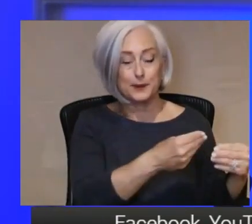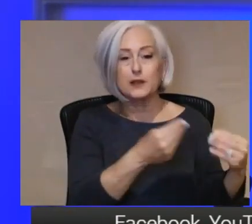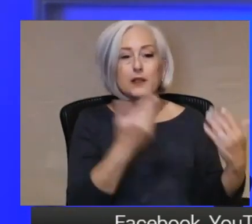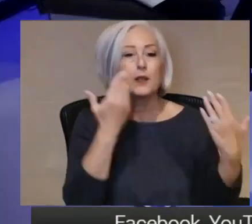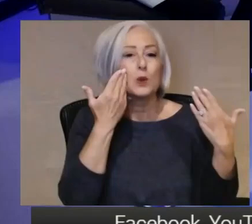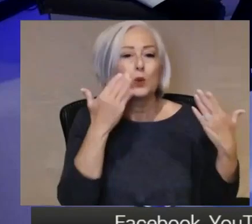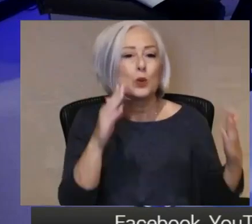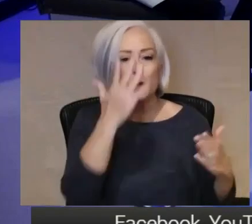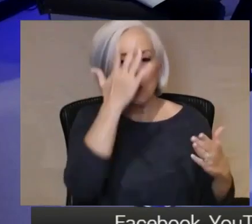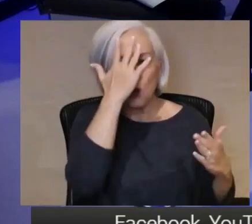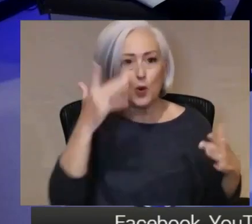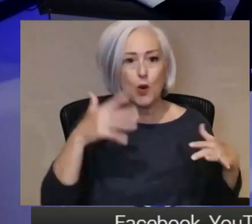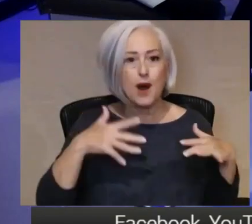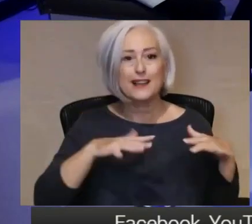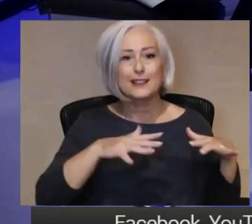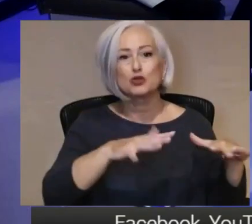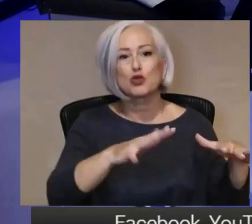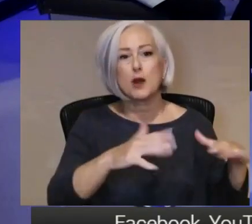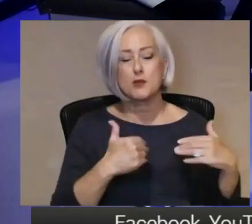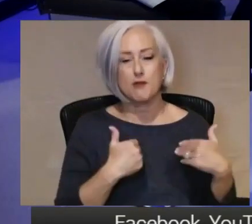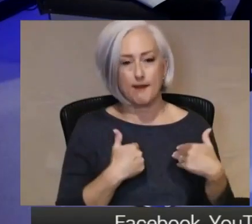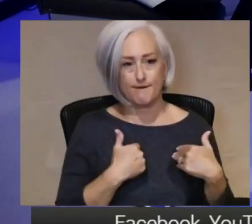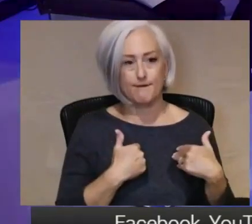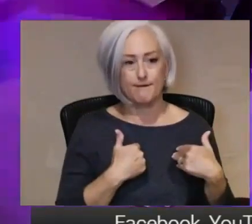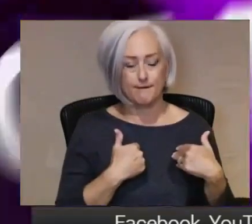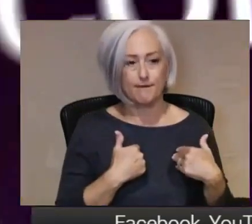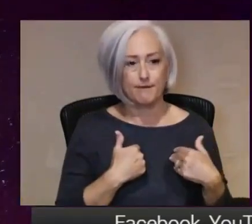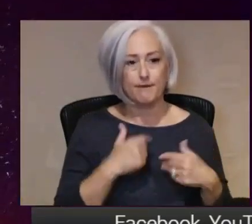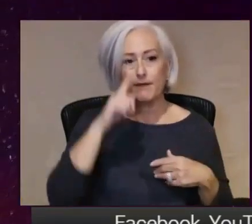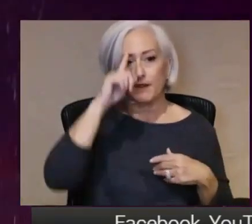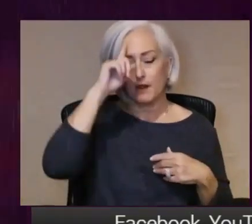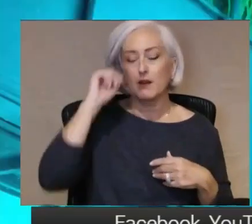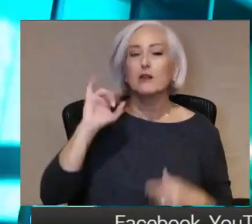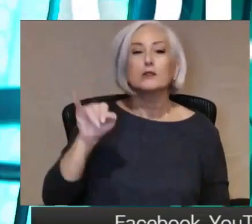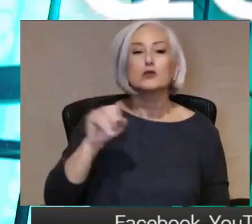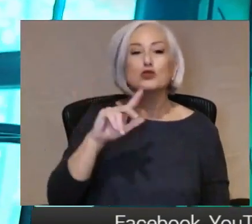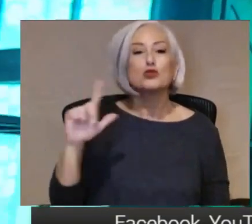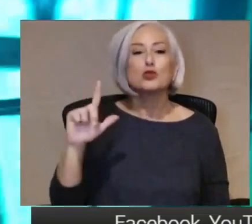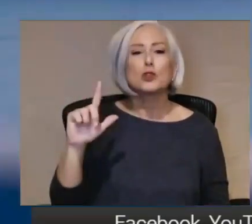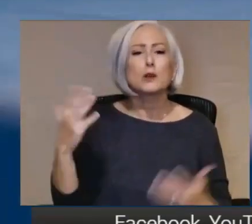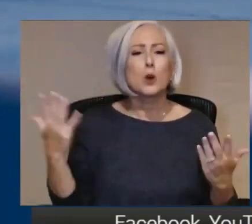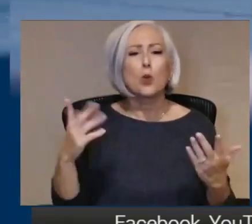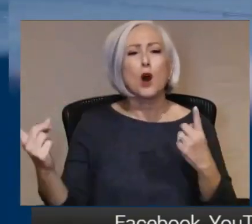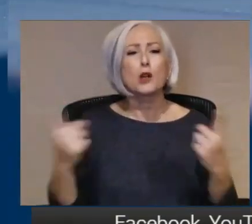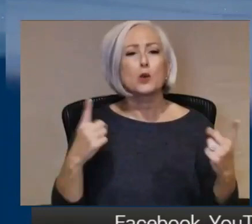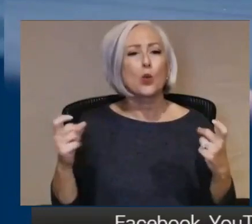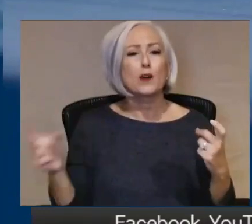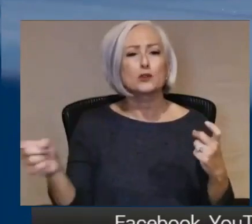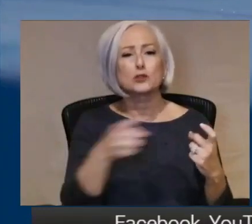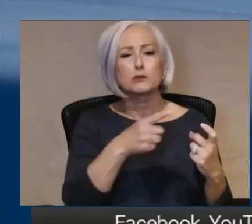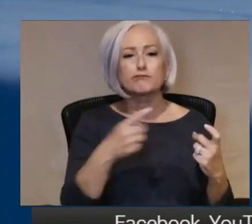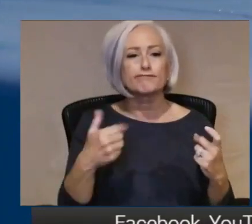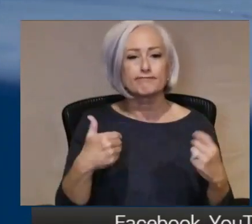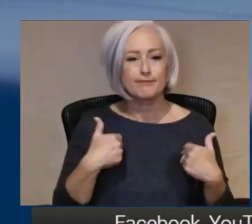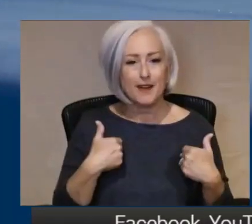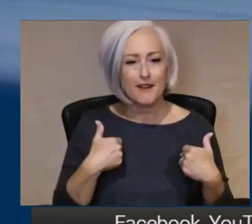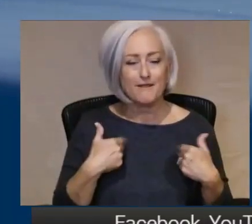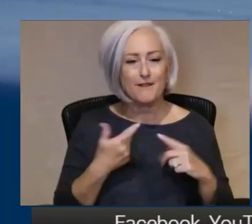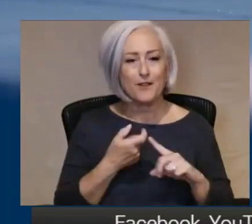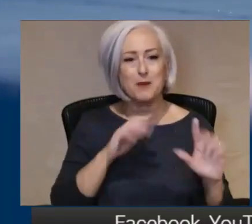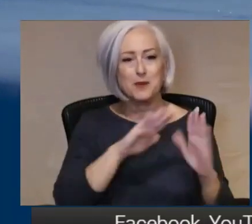tremor. Well, Jill, let's see what questions we might have out there. We have other questions coming in from our community. We